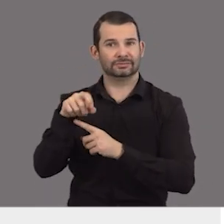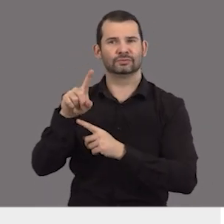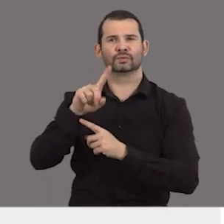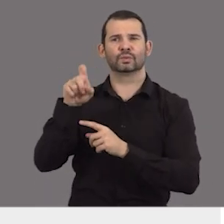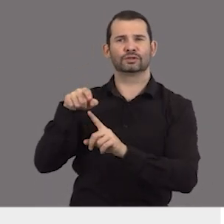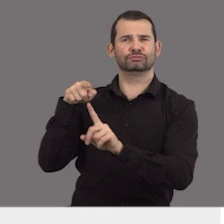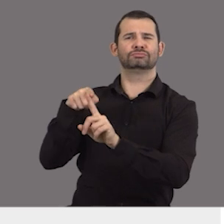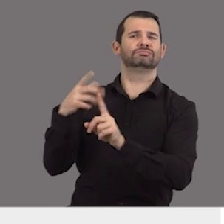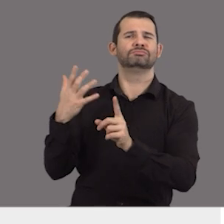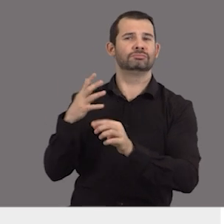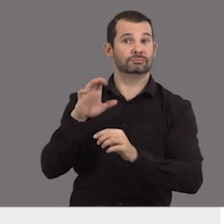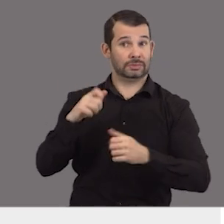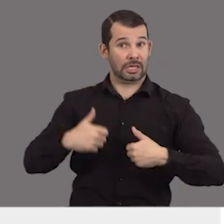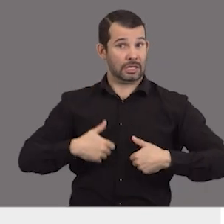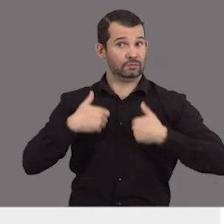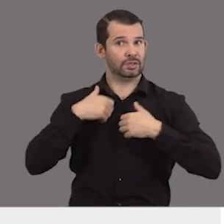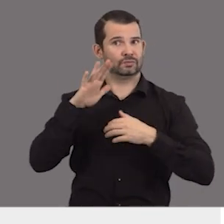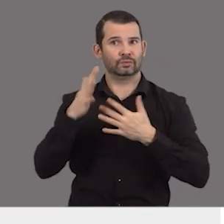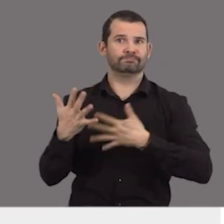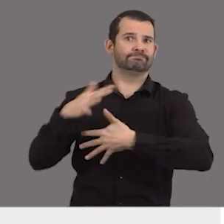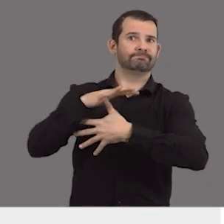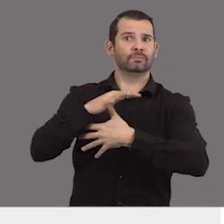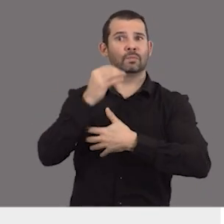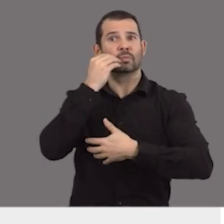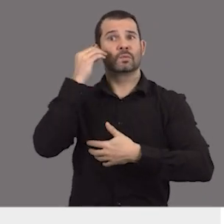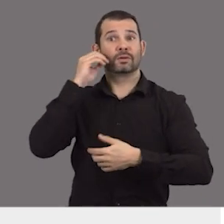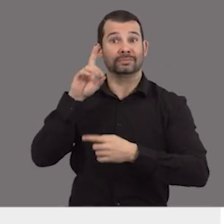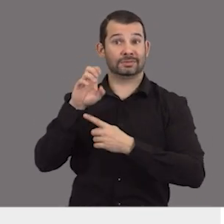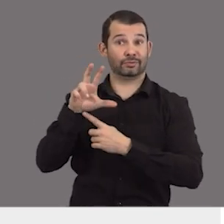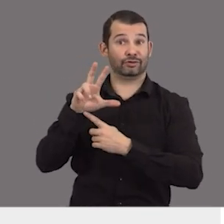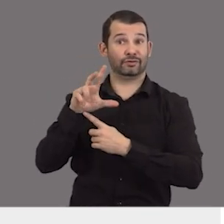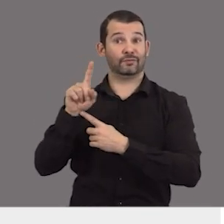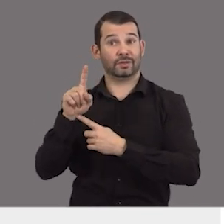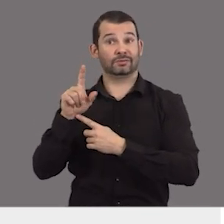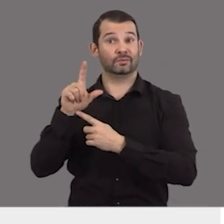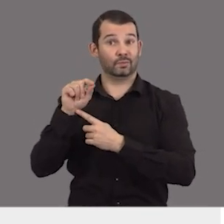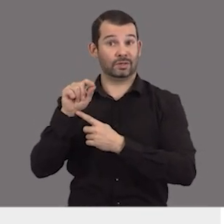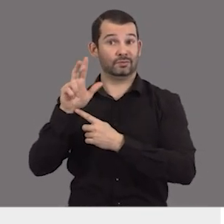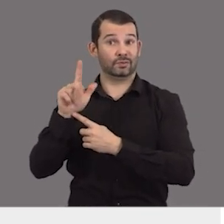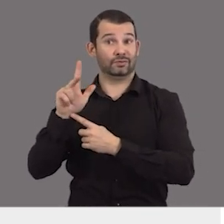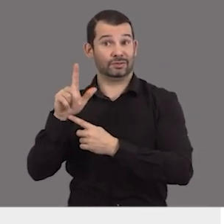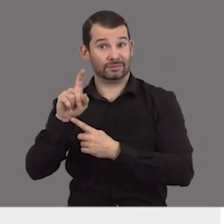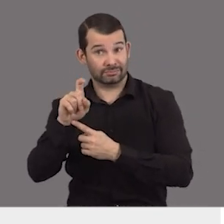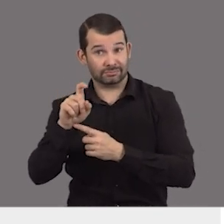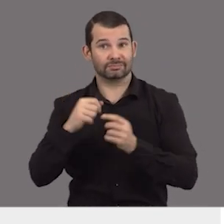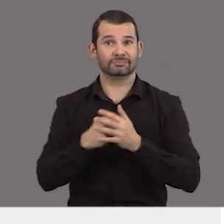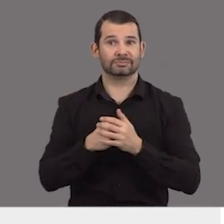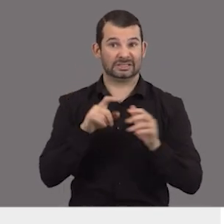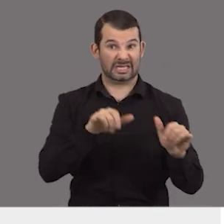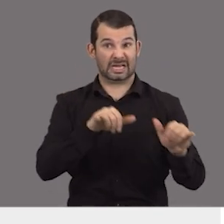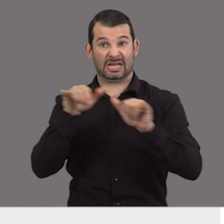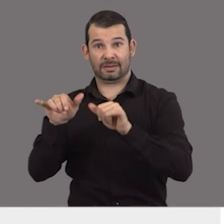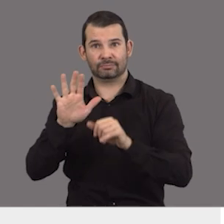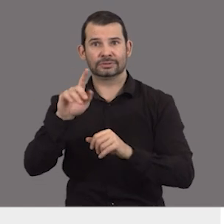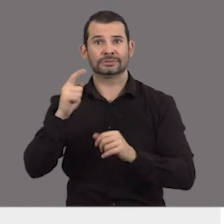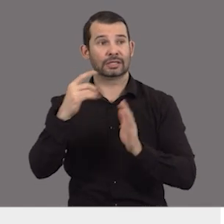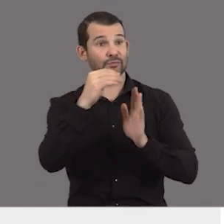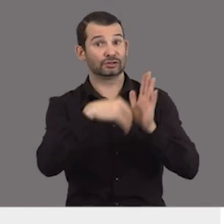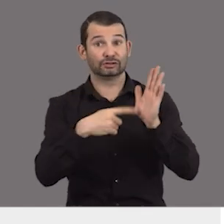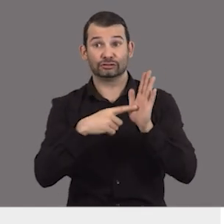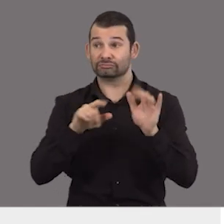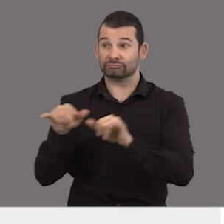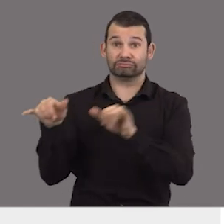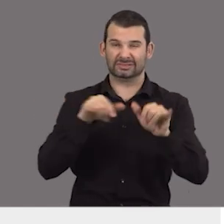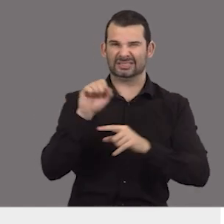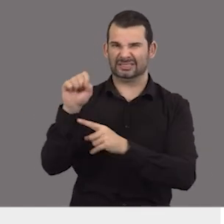Answer yes to the question, is the address of your principal residence on December 31st, 2023, the same as the one in